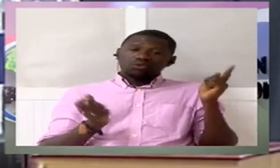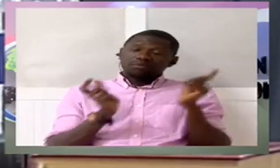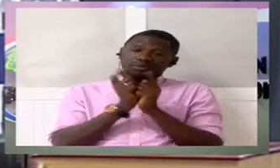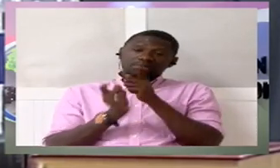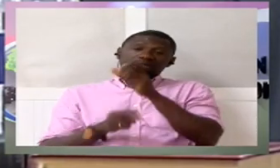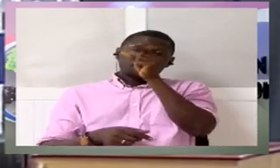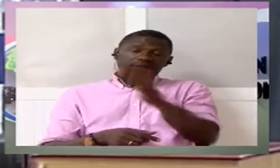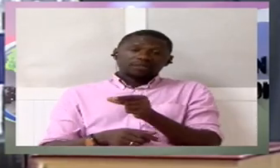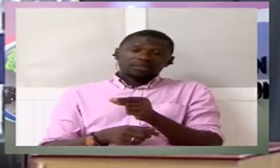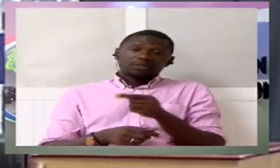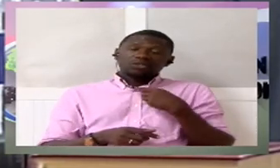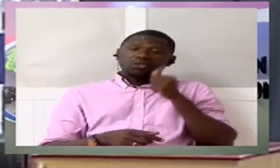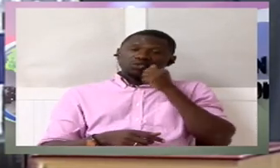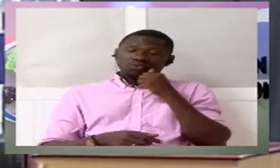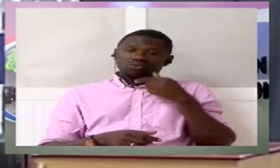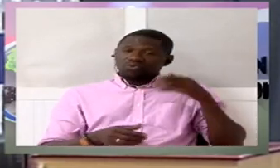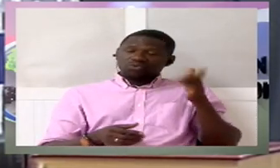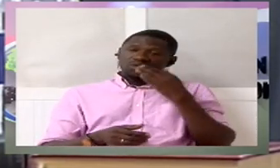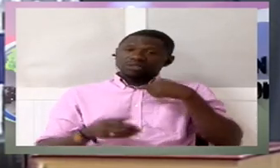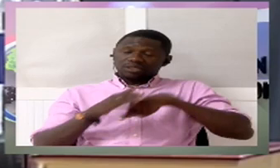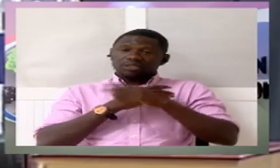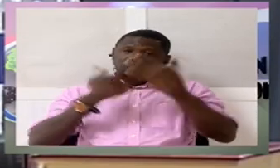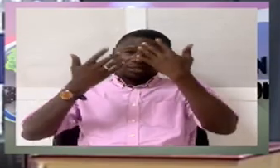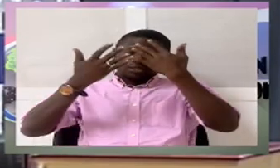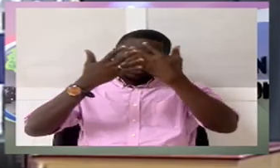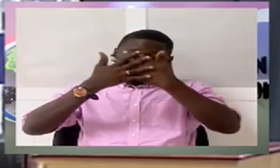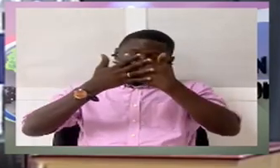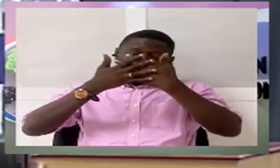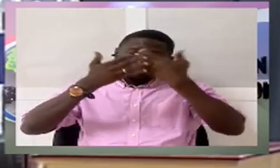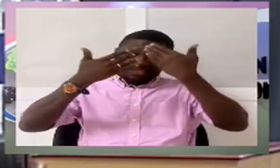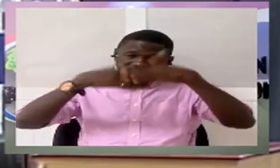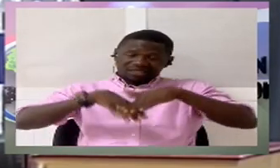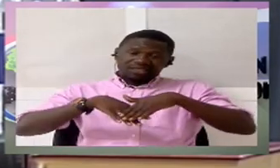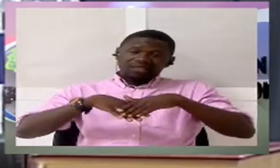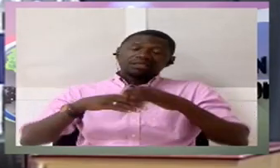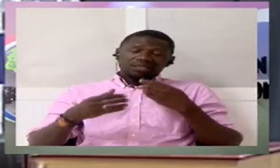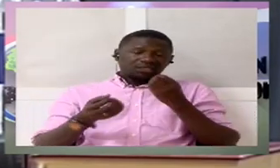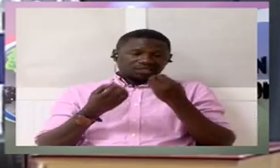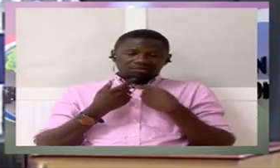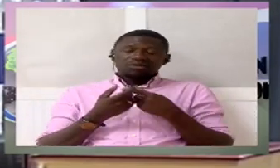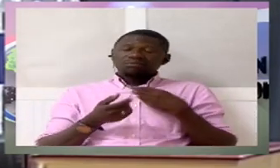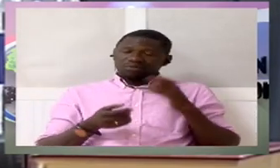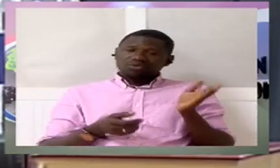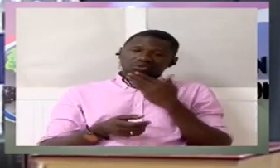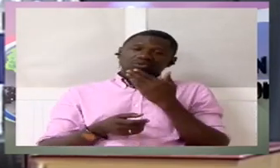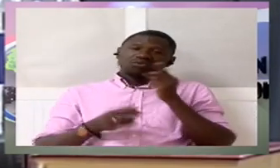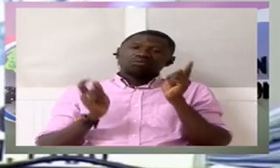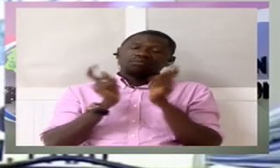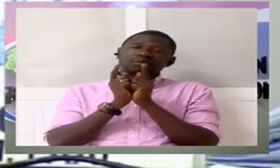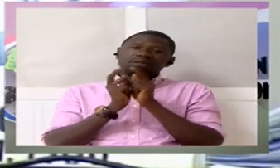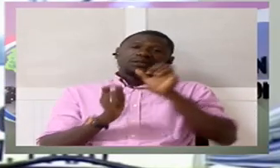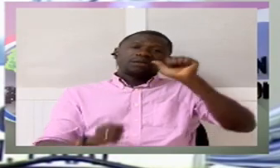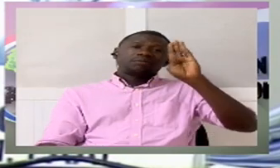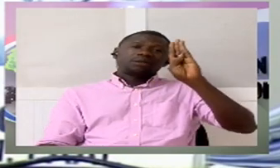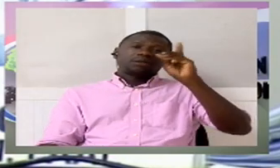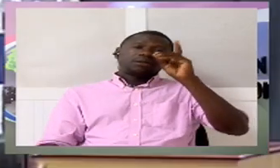this individual, he used to go in the night. He used to tell me I'm going to meet Ablai Kujabi. And who was